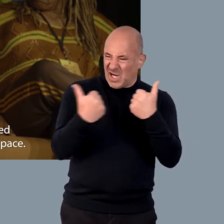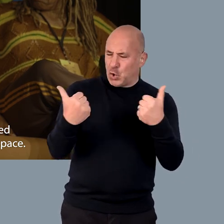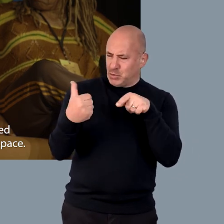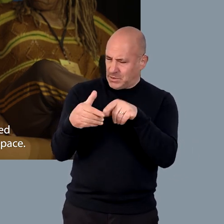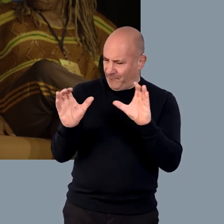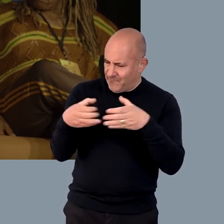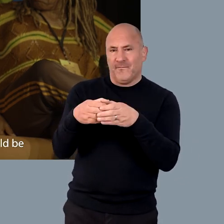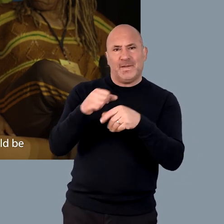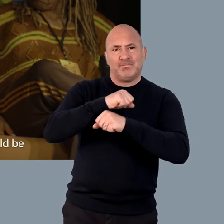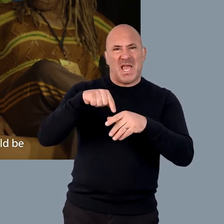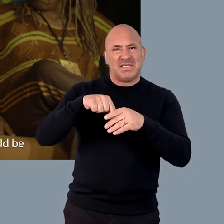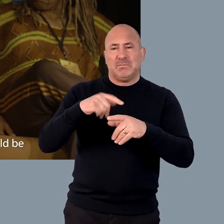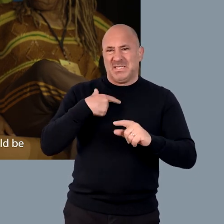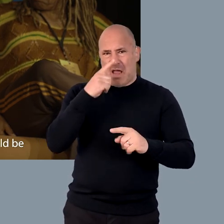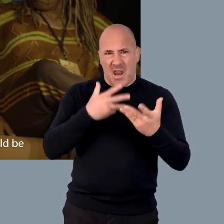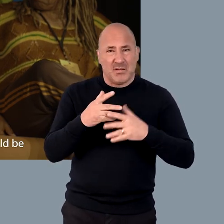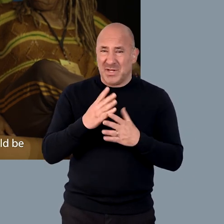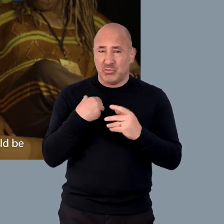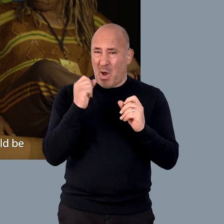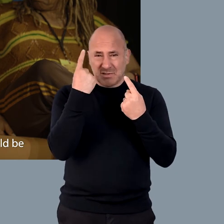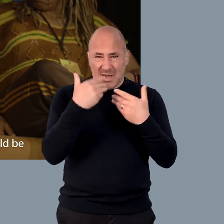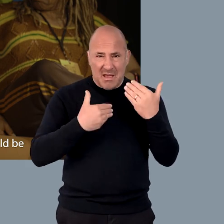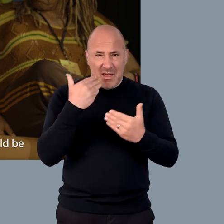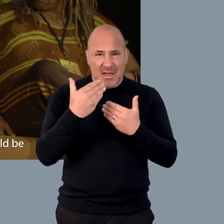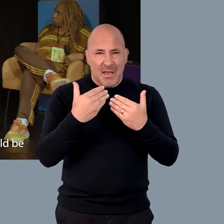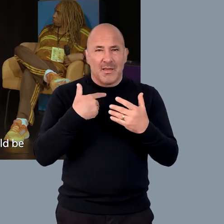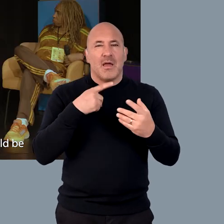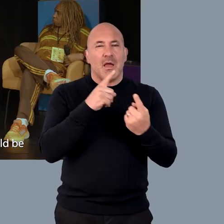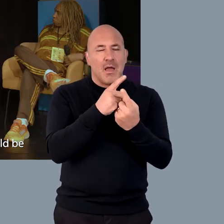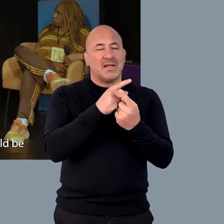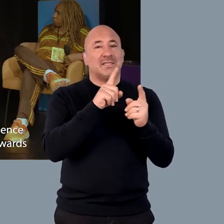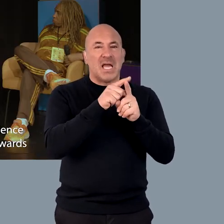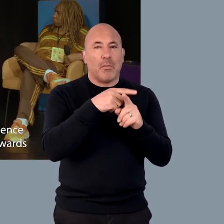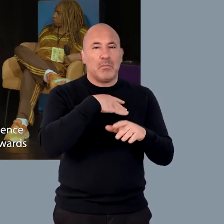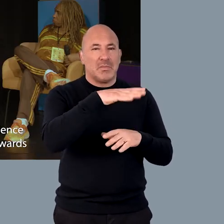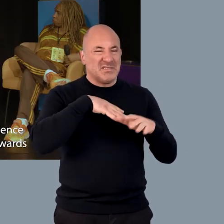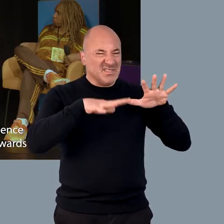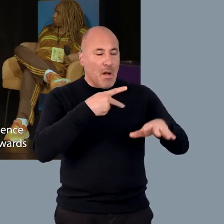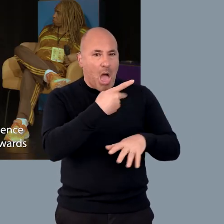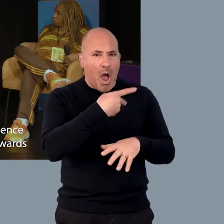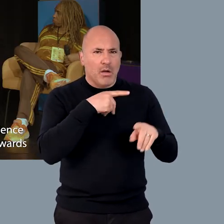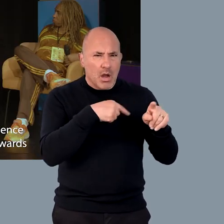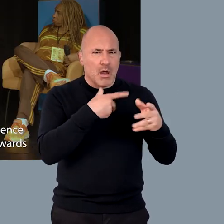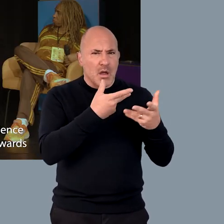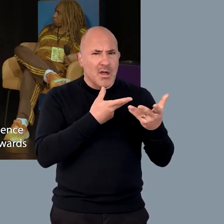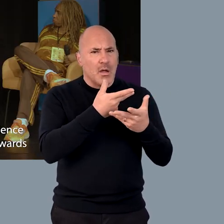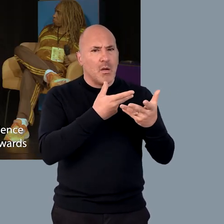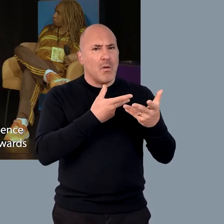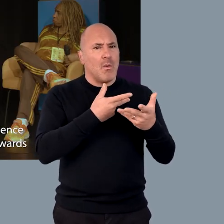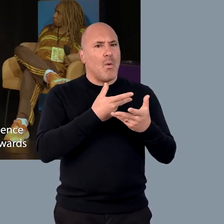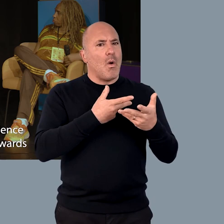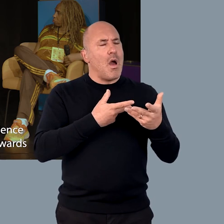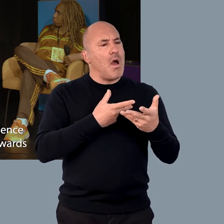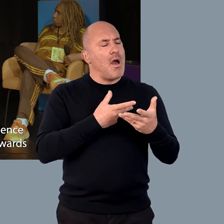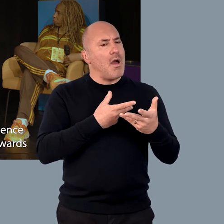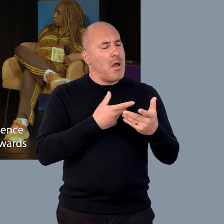radically exclusive space I didn't really understand myself until I started to have Moments when I could be with other people who had a similar experience and